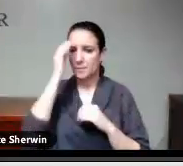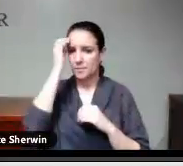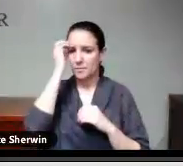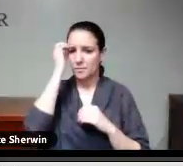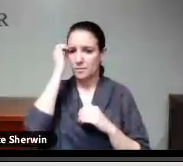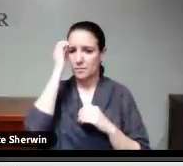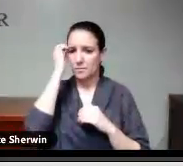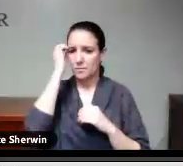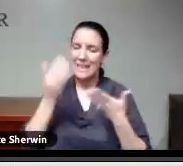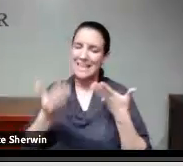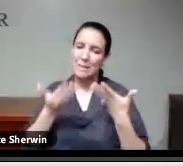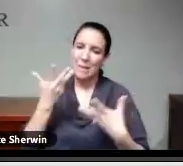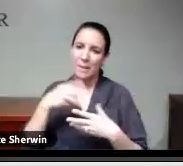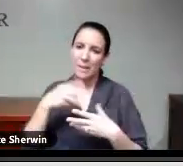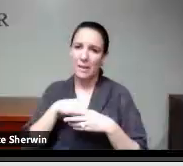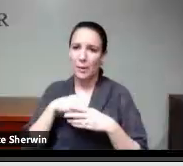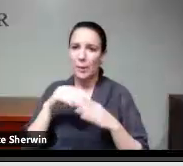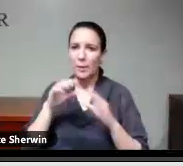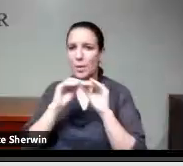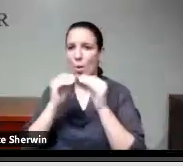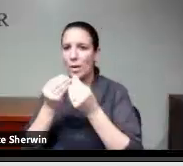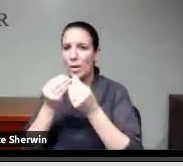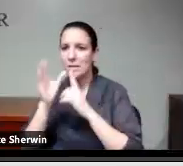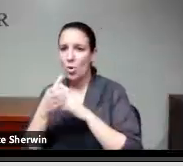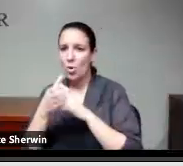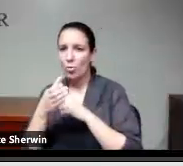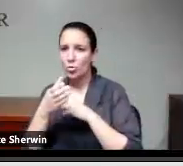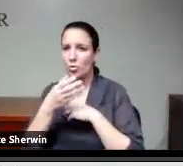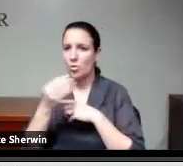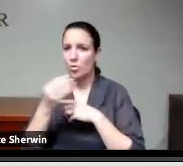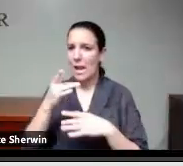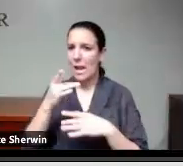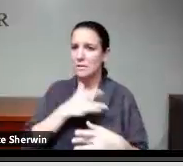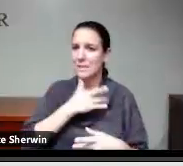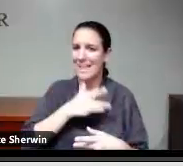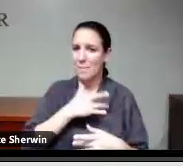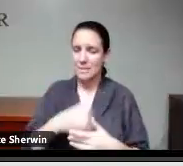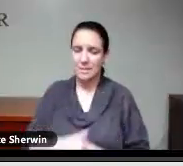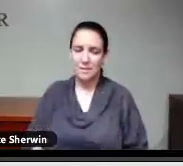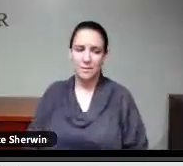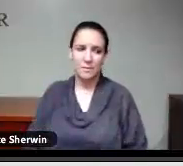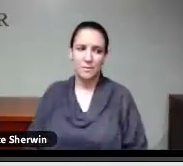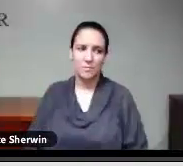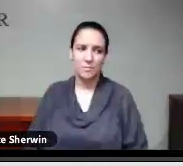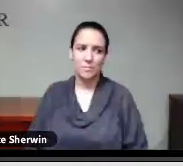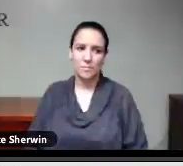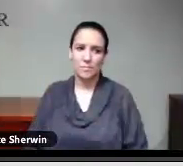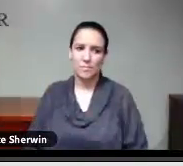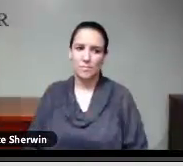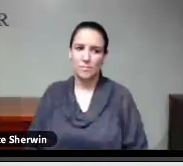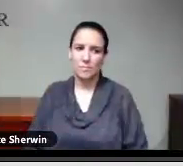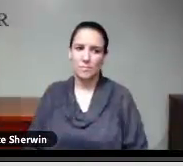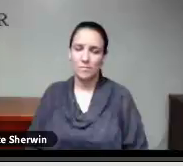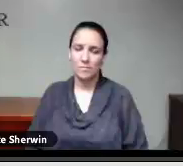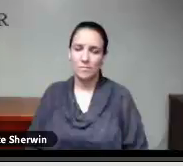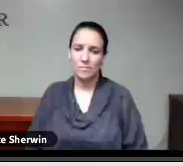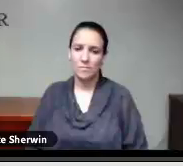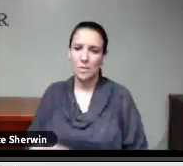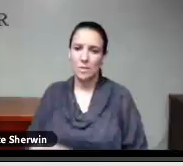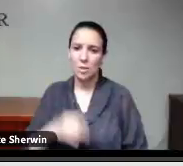something along the lines of organizational culture and climate. So if you have a diversity strategic plan, it will likely